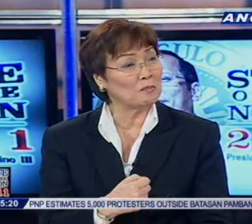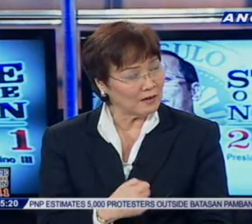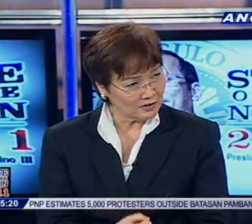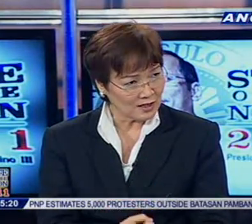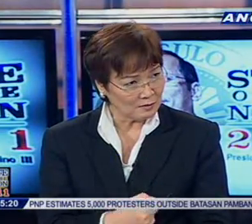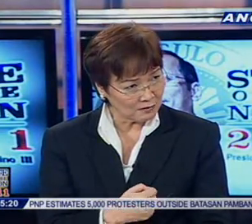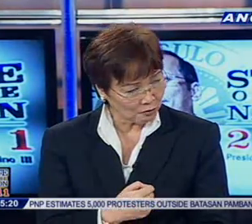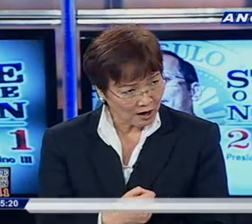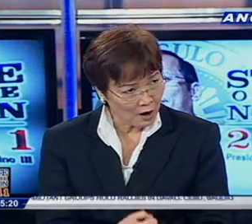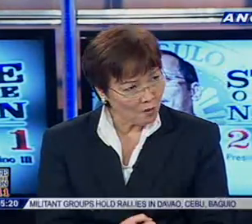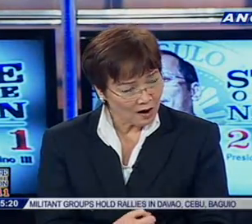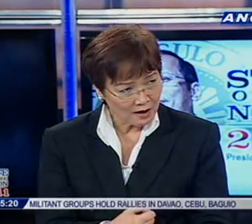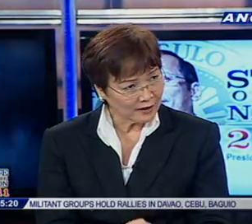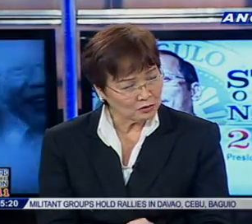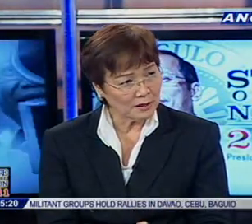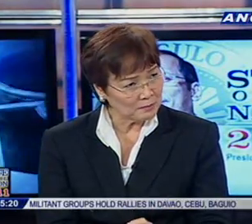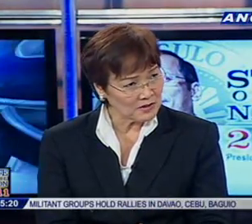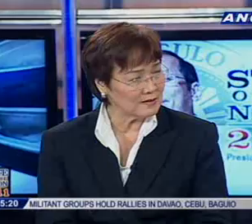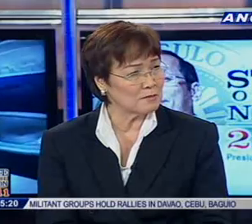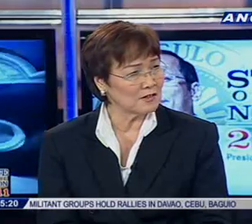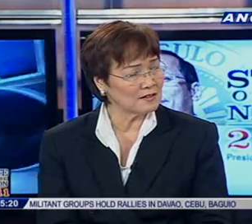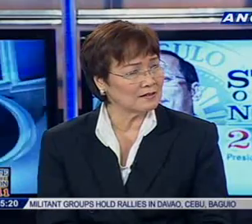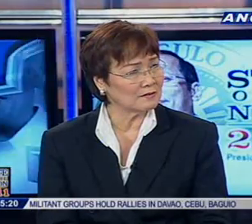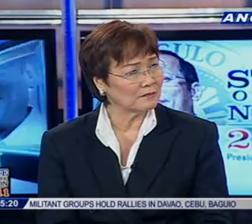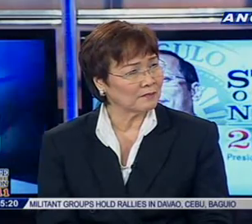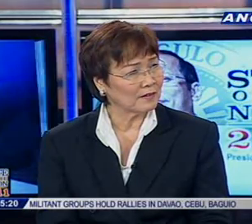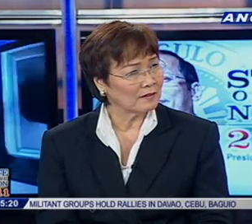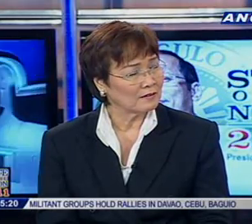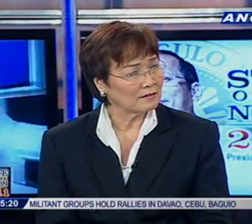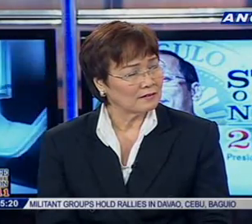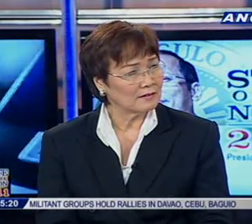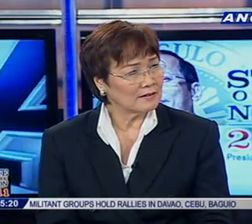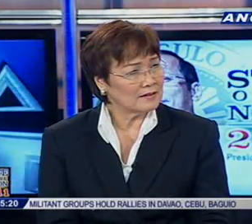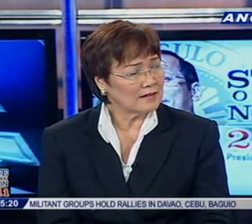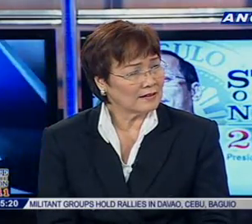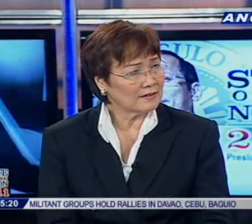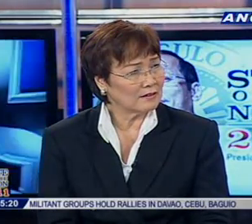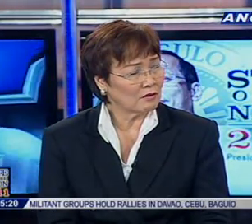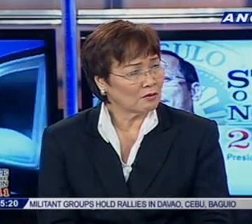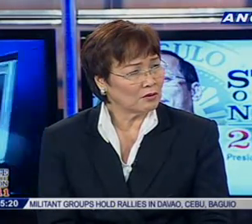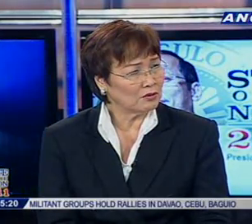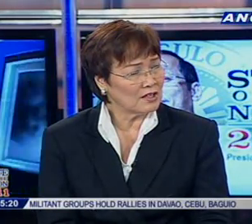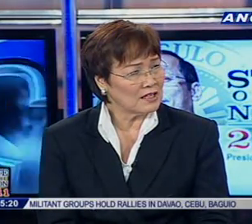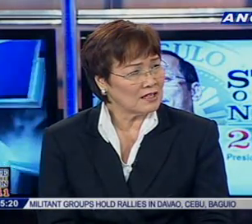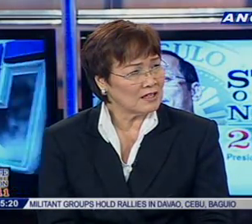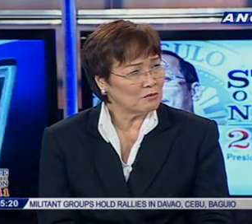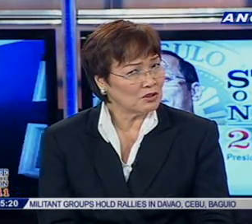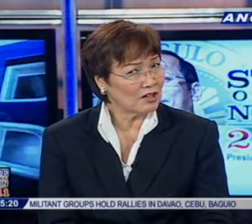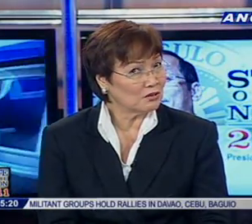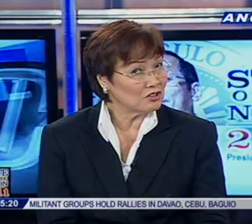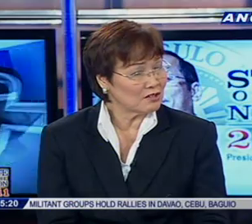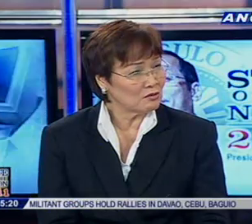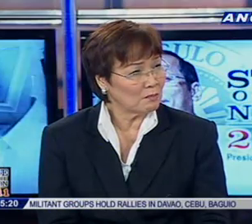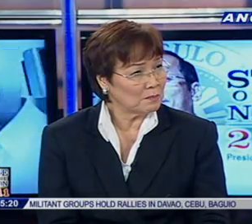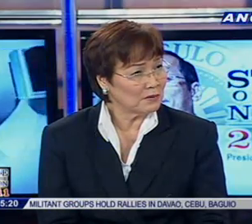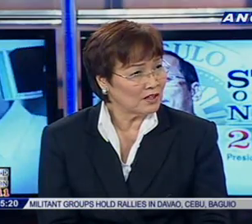and you better take me for how I do my business as president? Is that... Or you think he will try